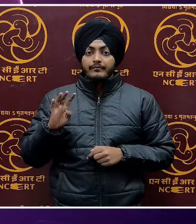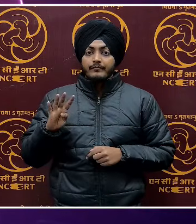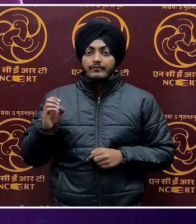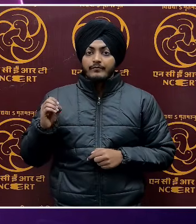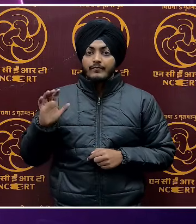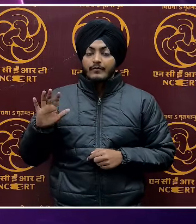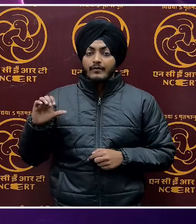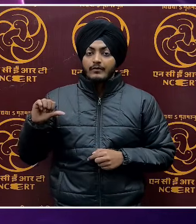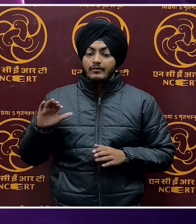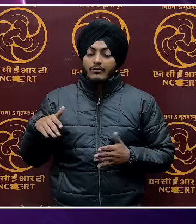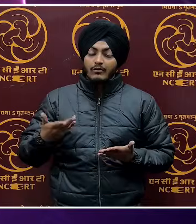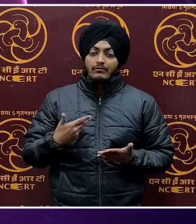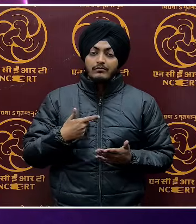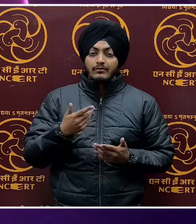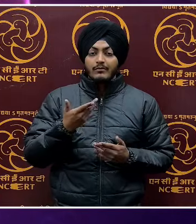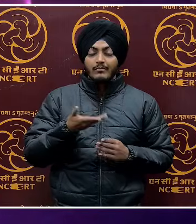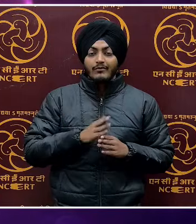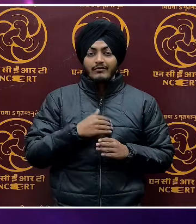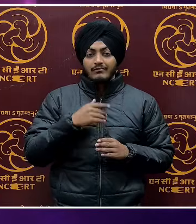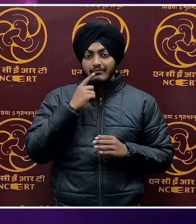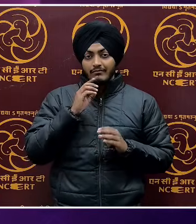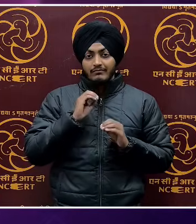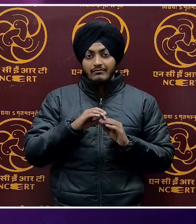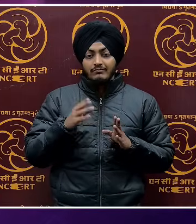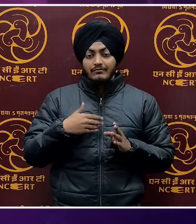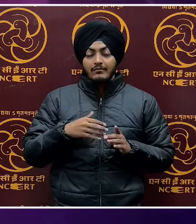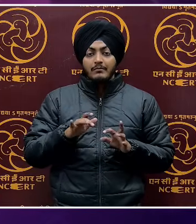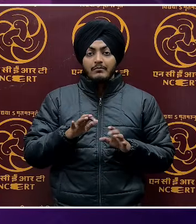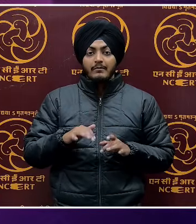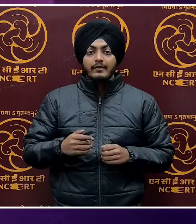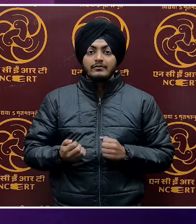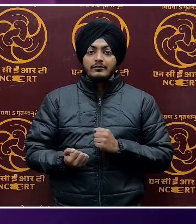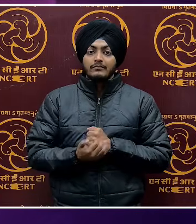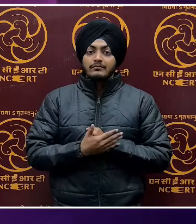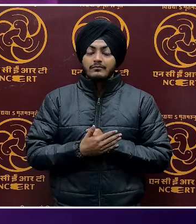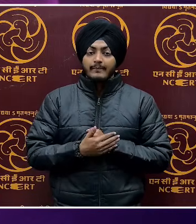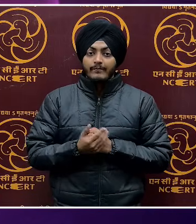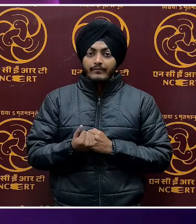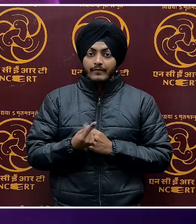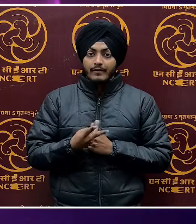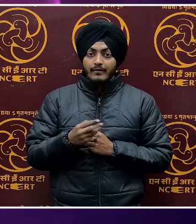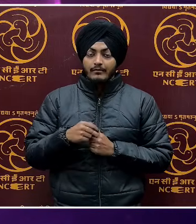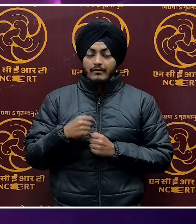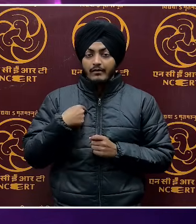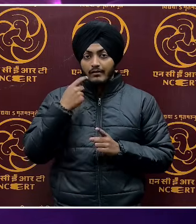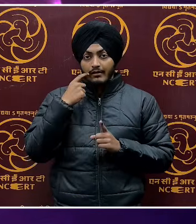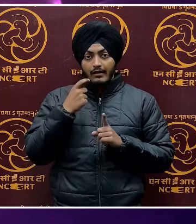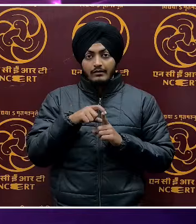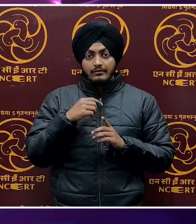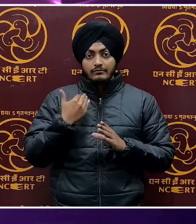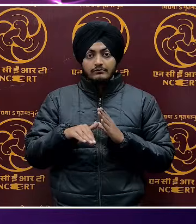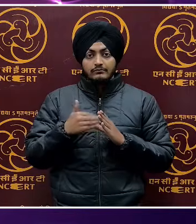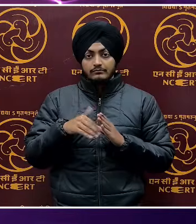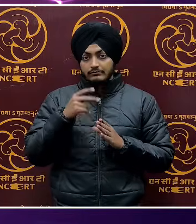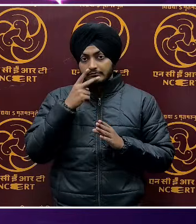8800440559, and I've already told you our of course message number and now email ID